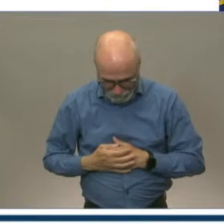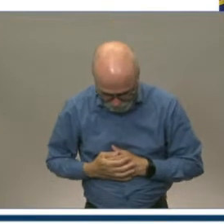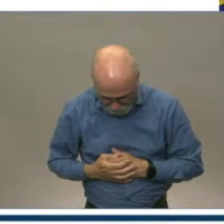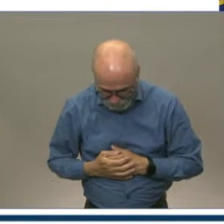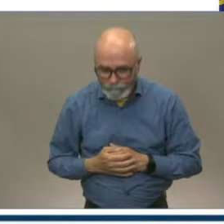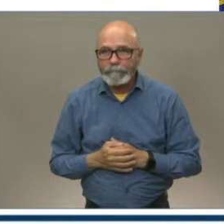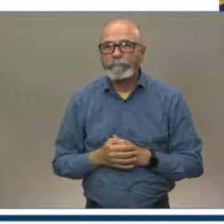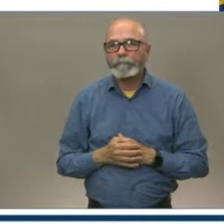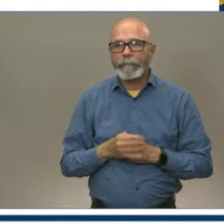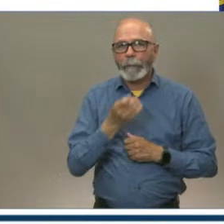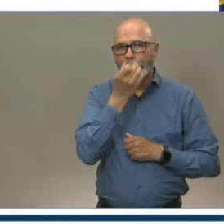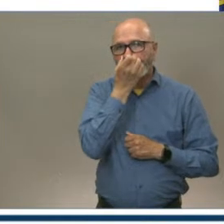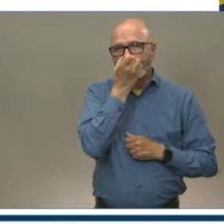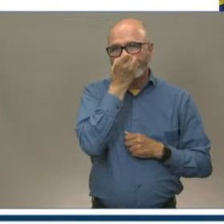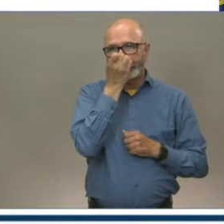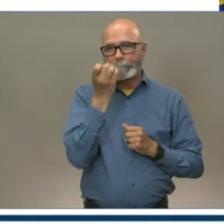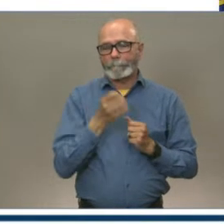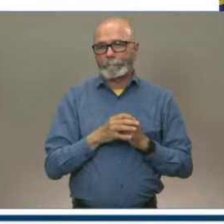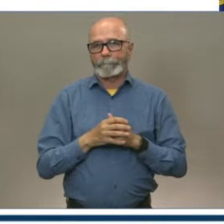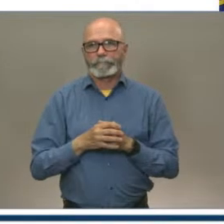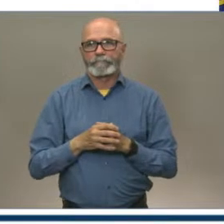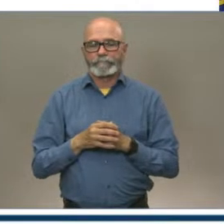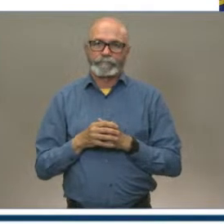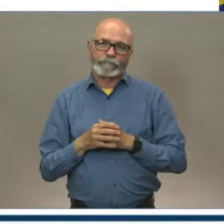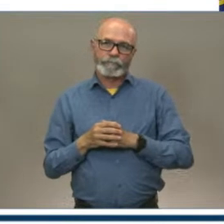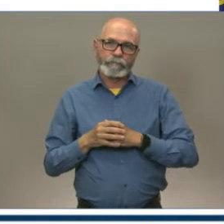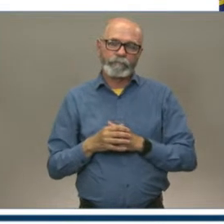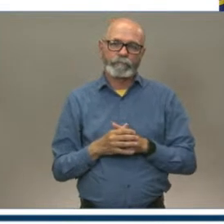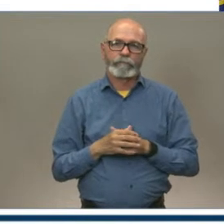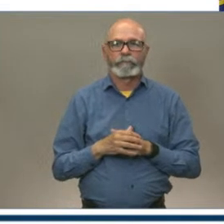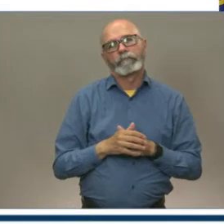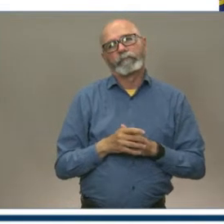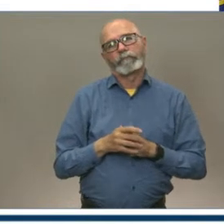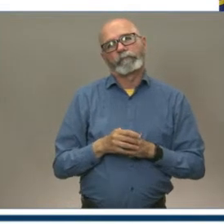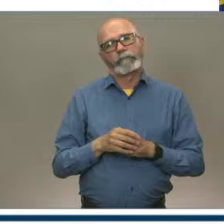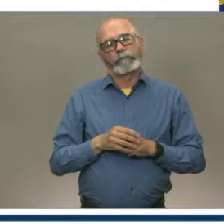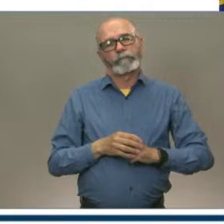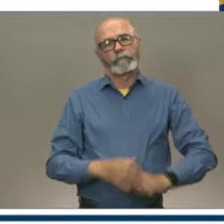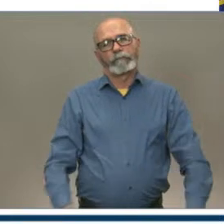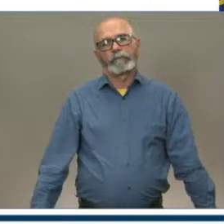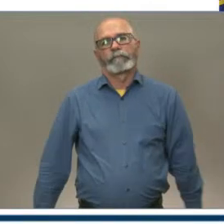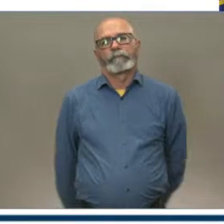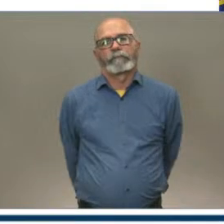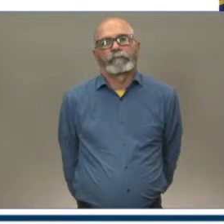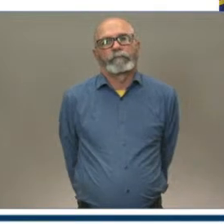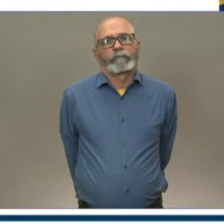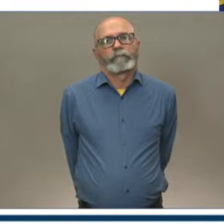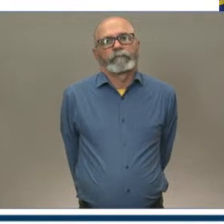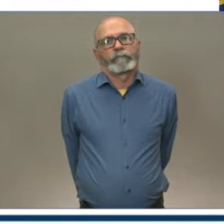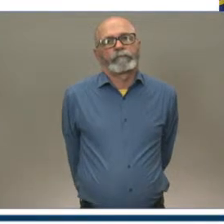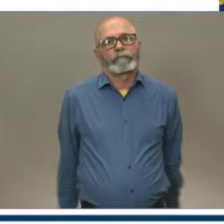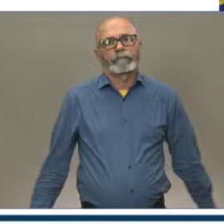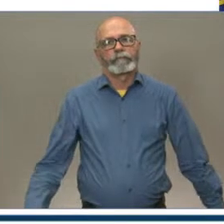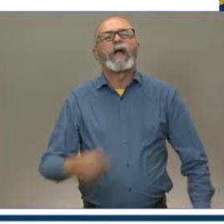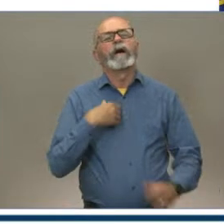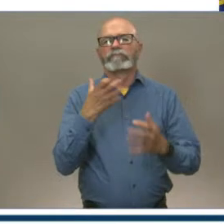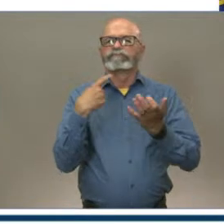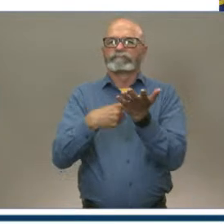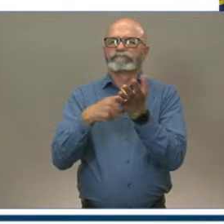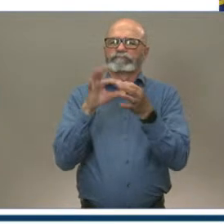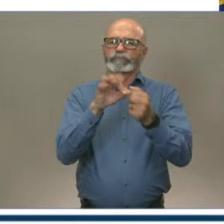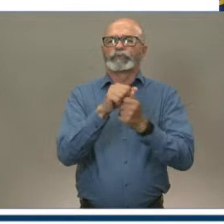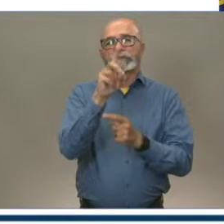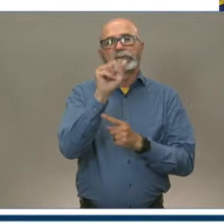Oh, hi there. Actually wanted to talk a bit about daycares. We know that there have been